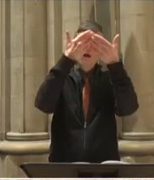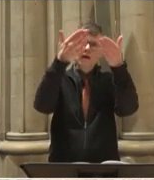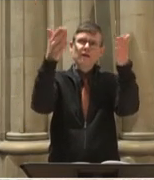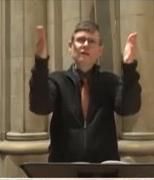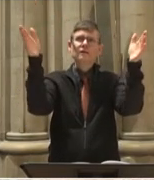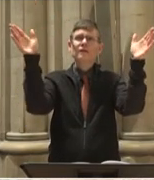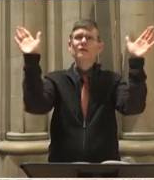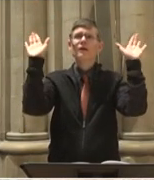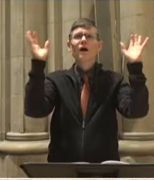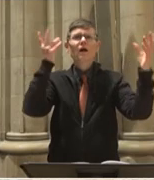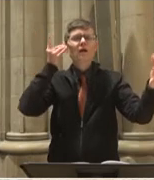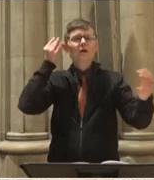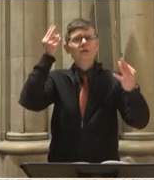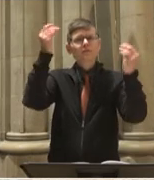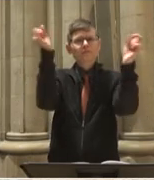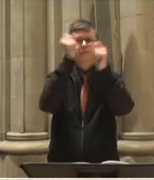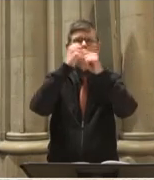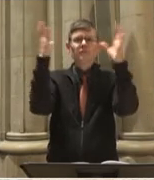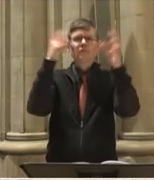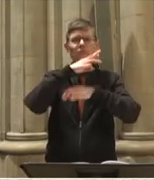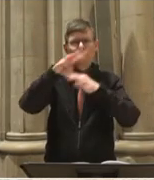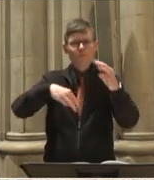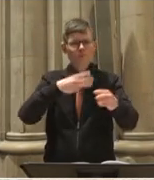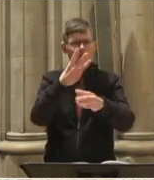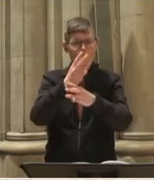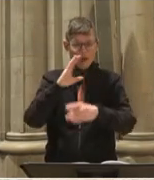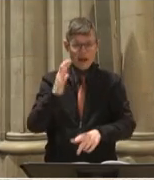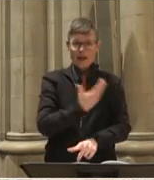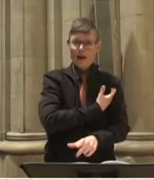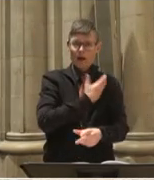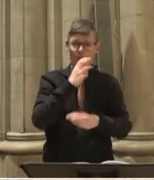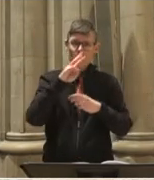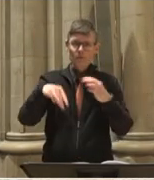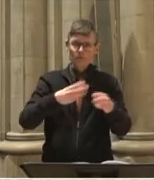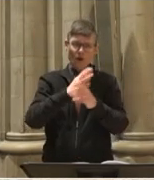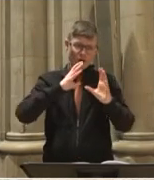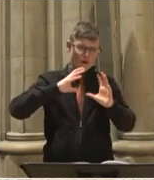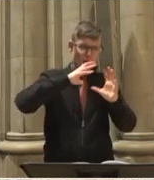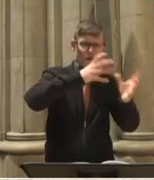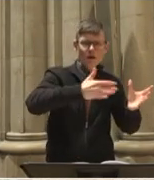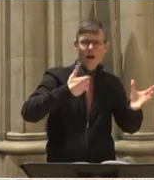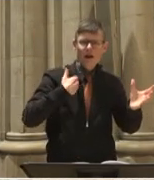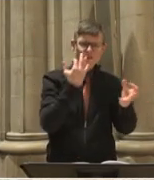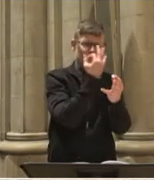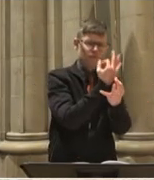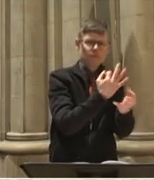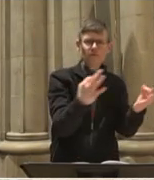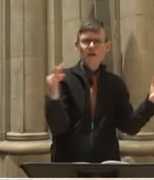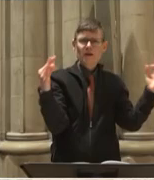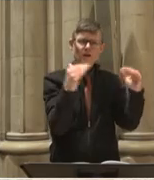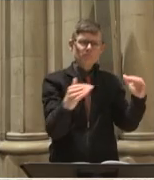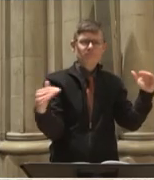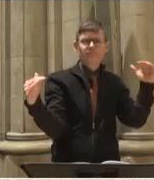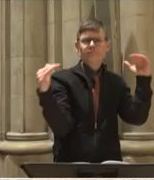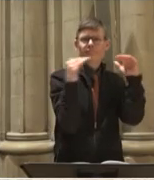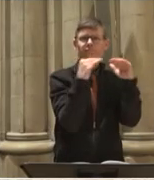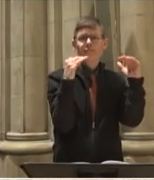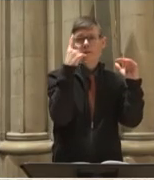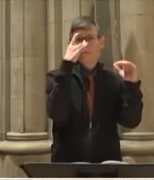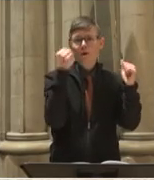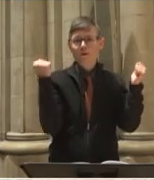we can truly envision a world, our world, where there is freedom and justice for